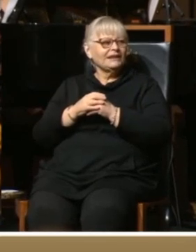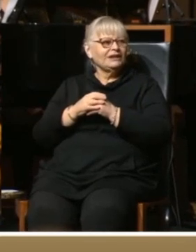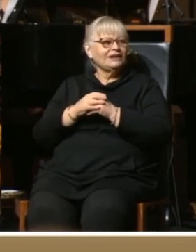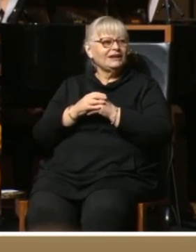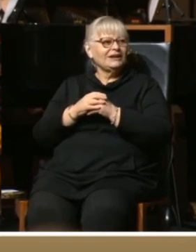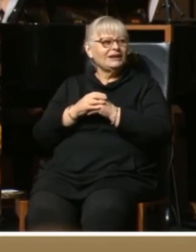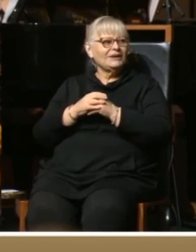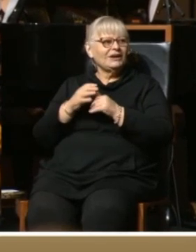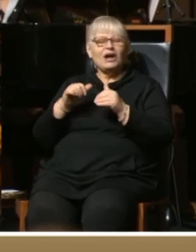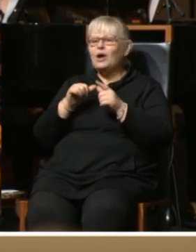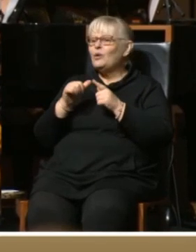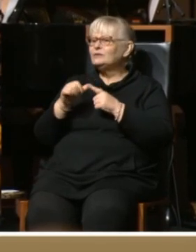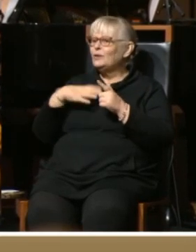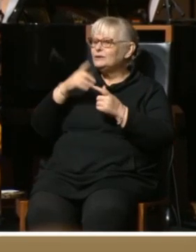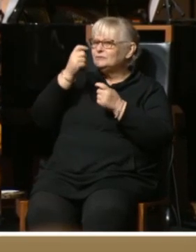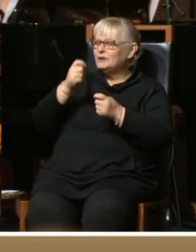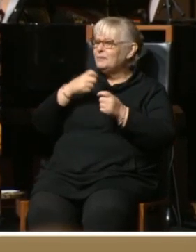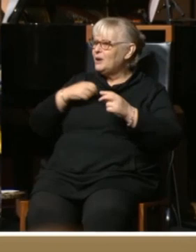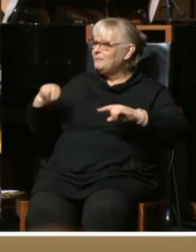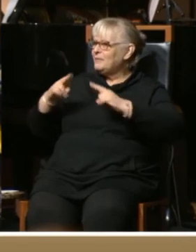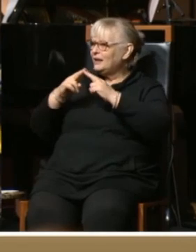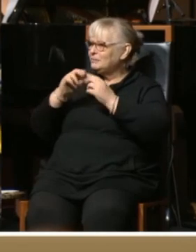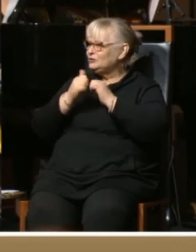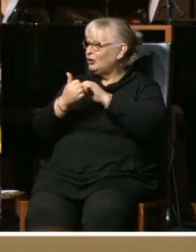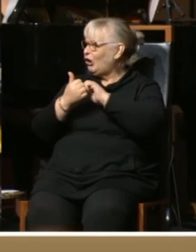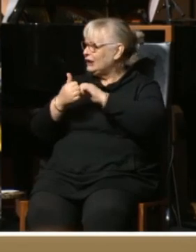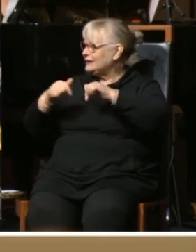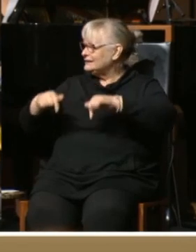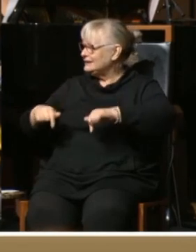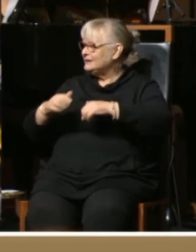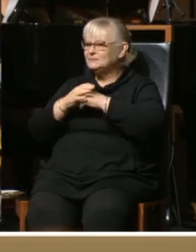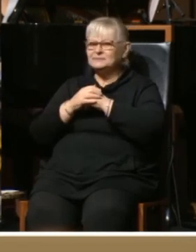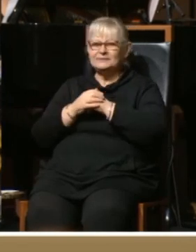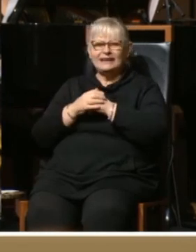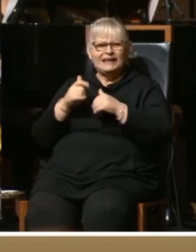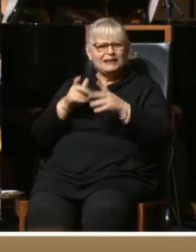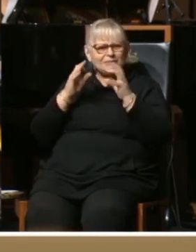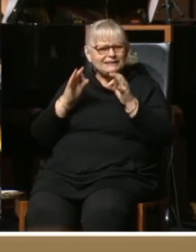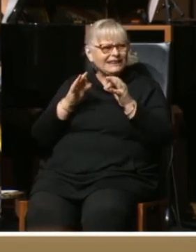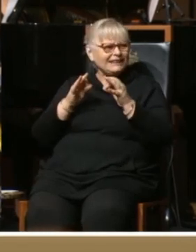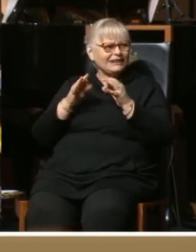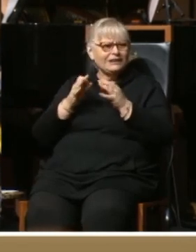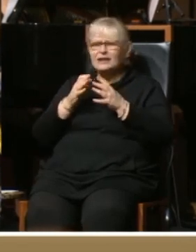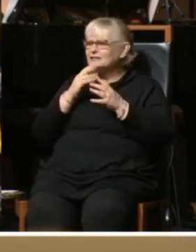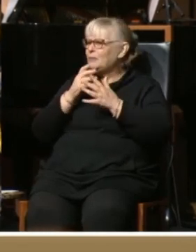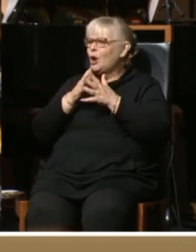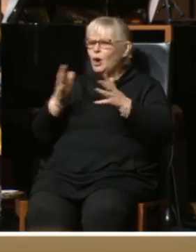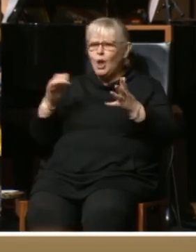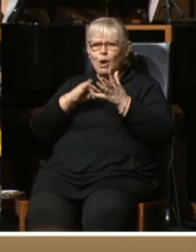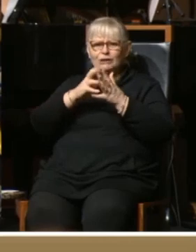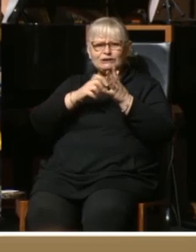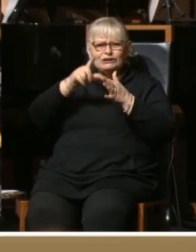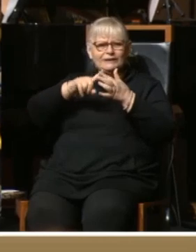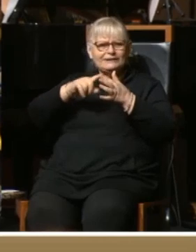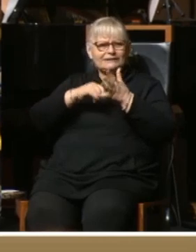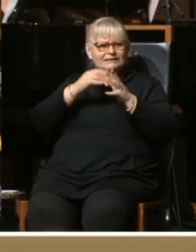So I also want to acknowledge my parliamentary colleagues here today, and in particular long-serving staff. I think we have staff